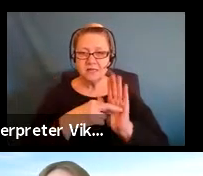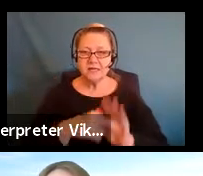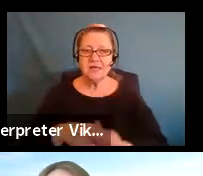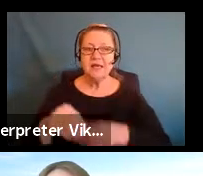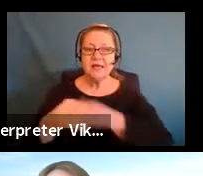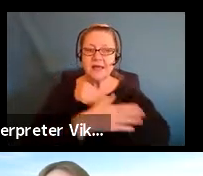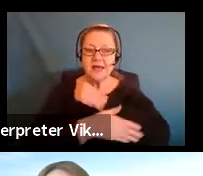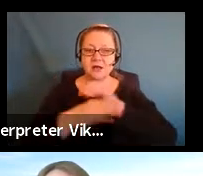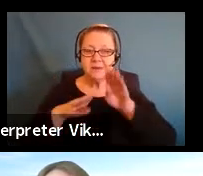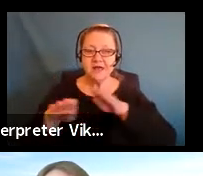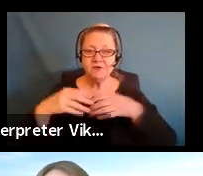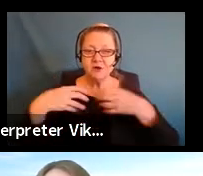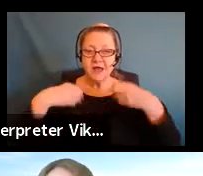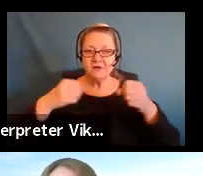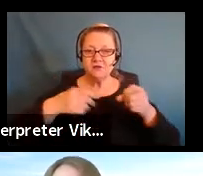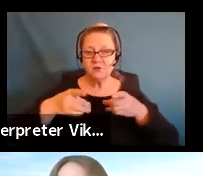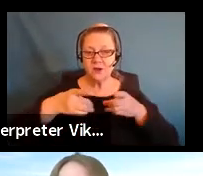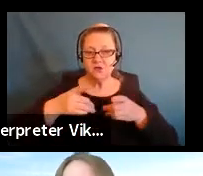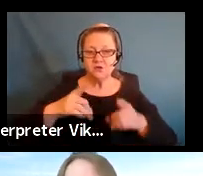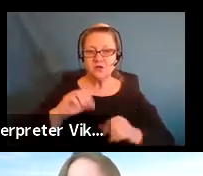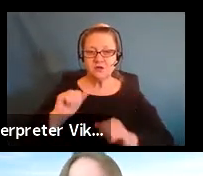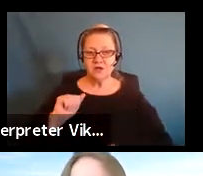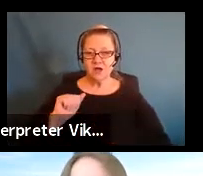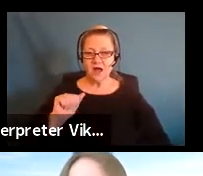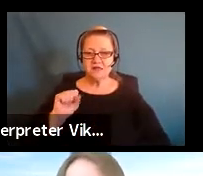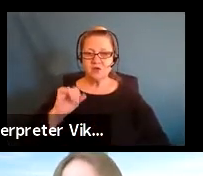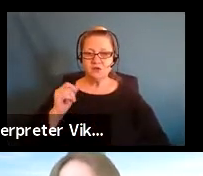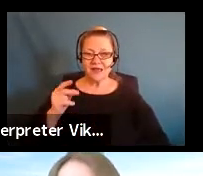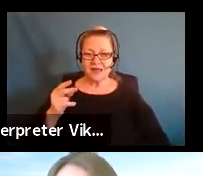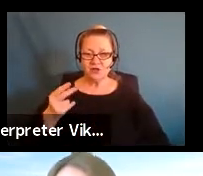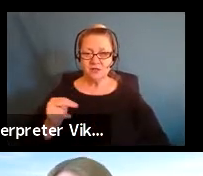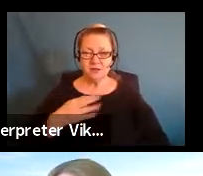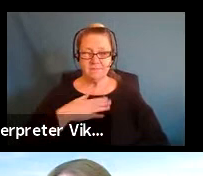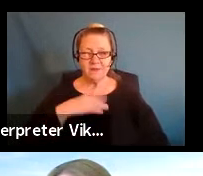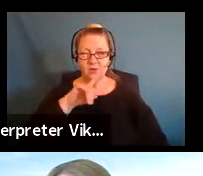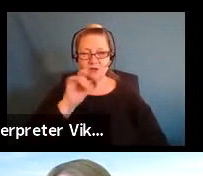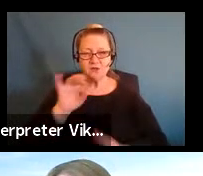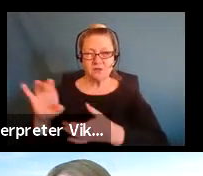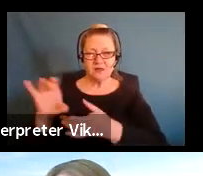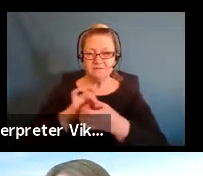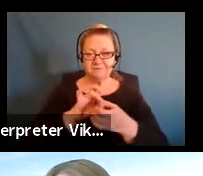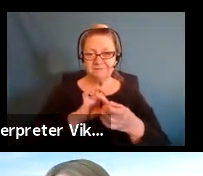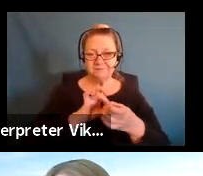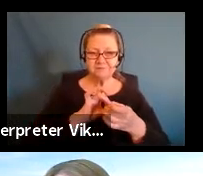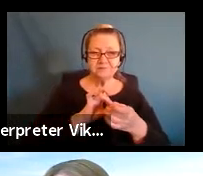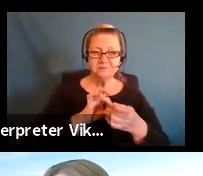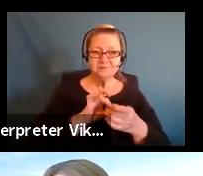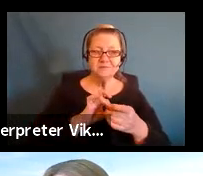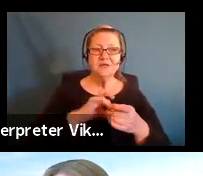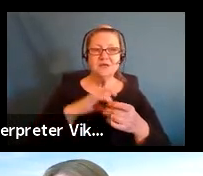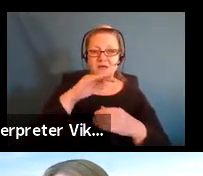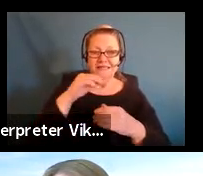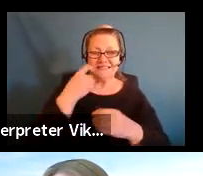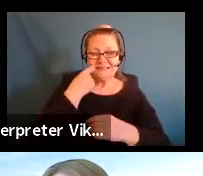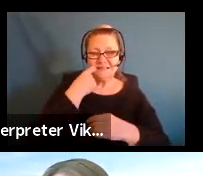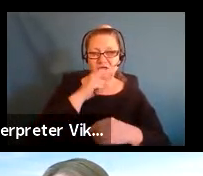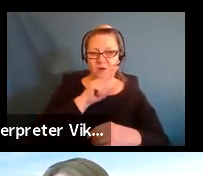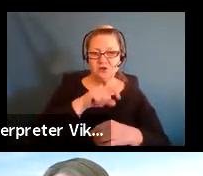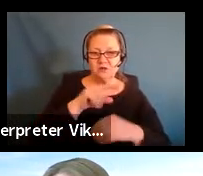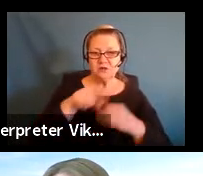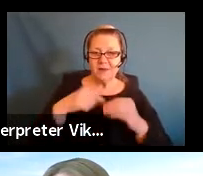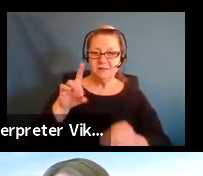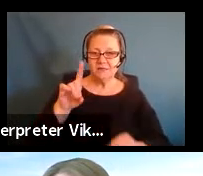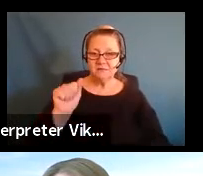Behavioral Health Directors Association. And my question really is tied to what both Aaron and Andy were talking about with disabilities. So I'm wondering